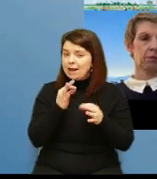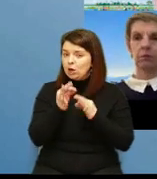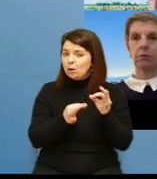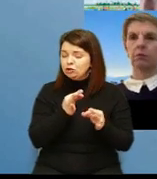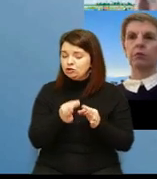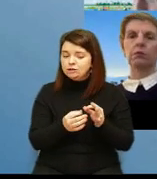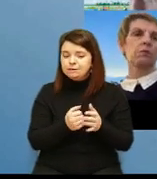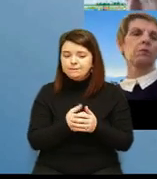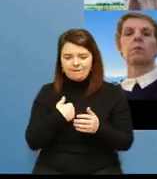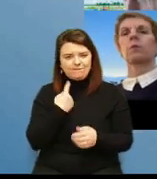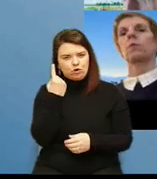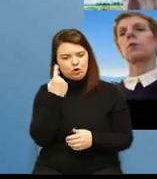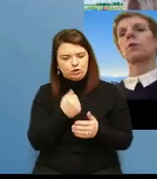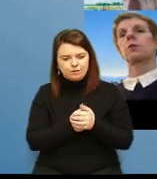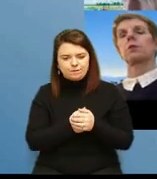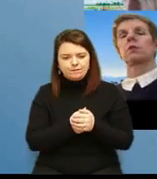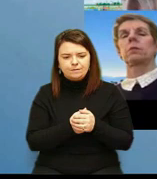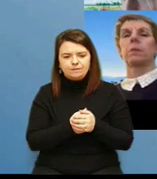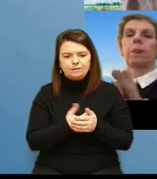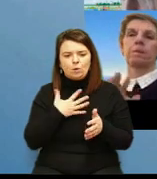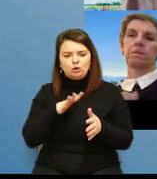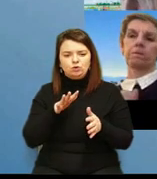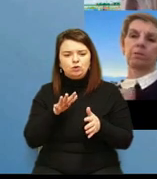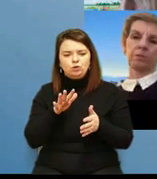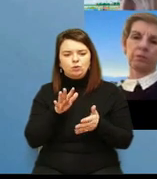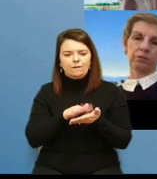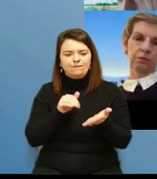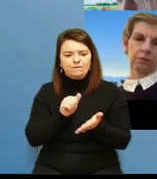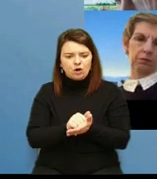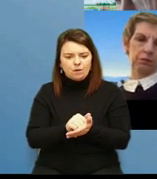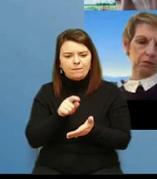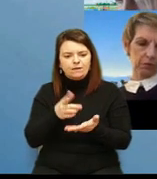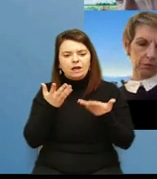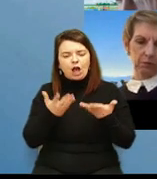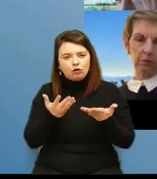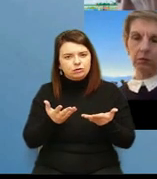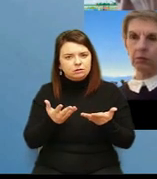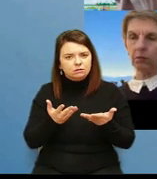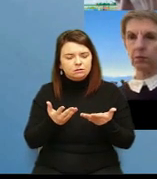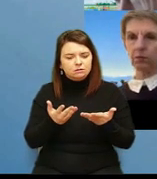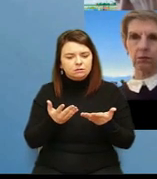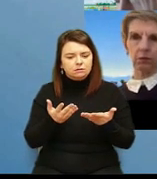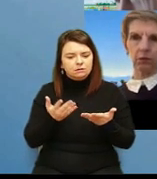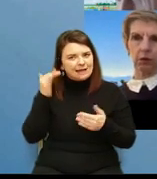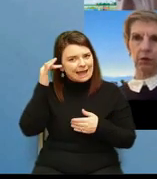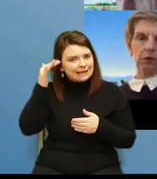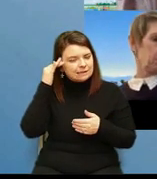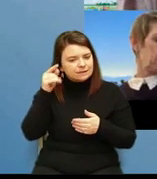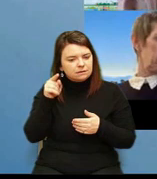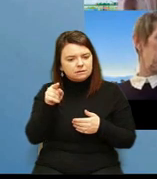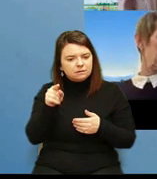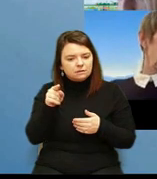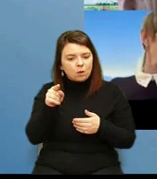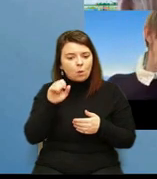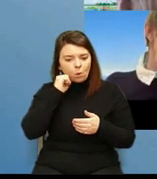Thanks, James. Open for any questions, and I'll go first. Just to confirm, the